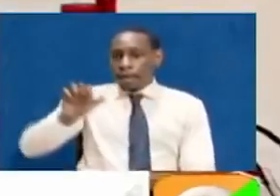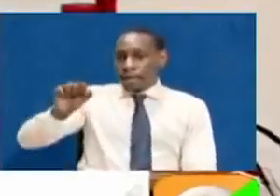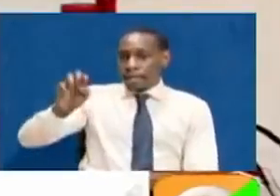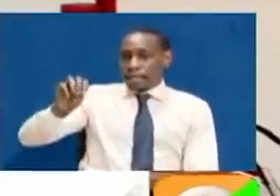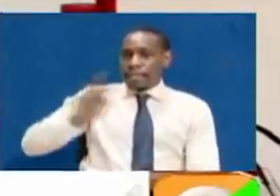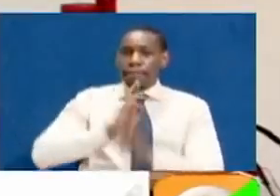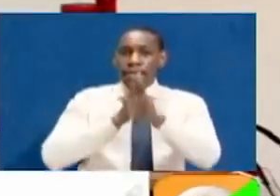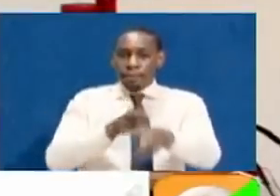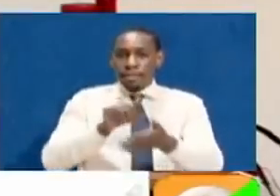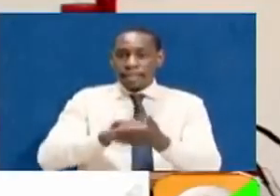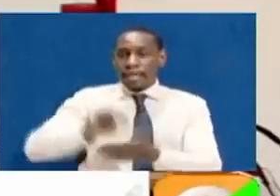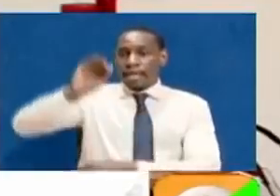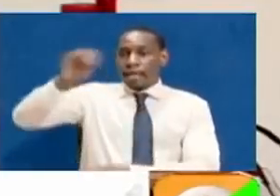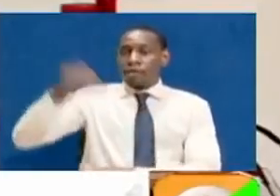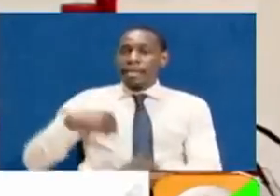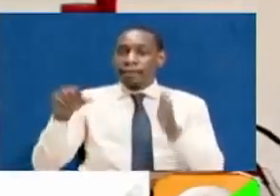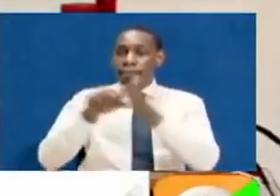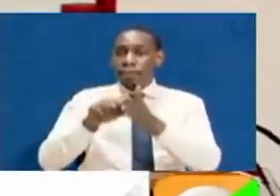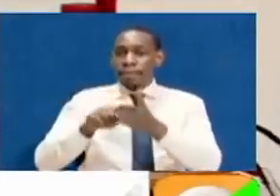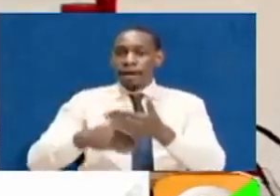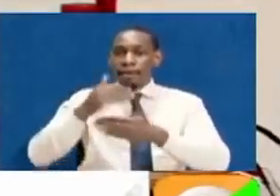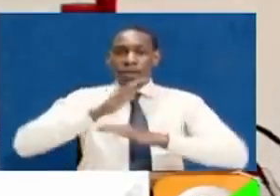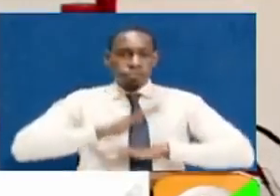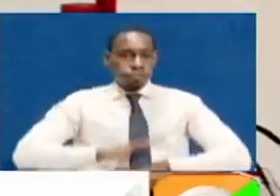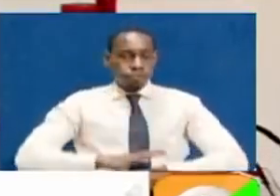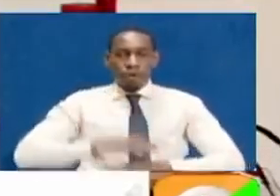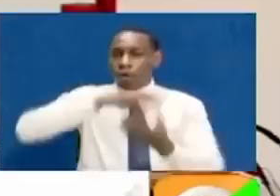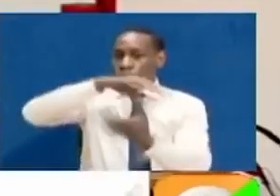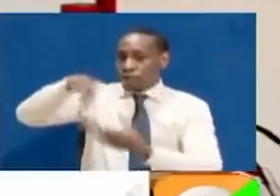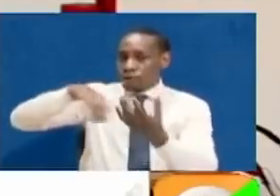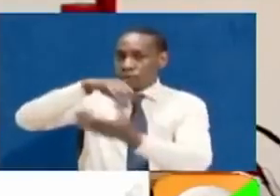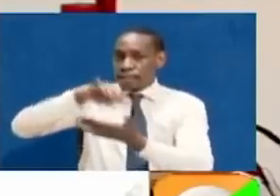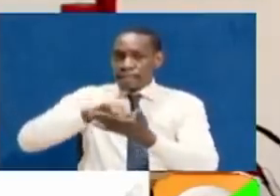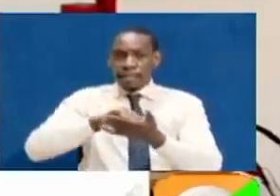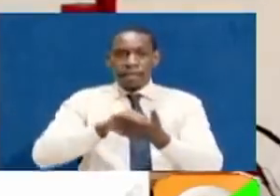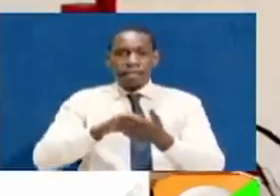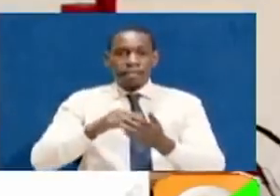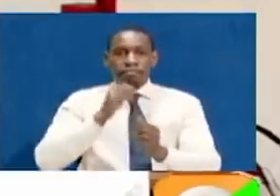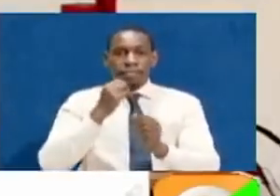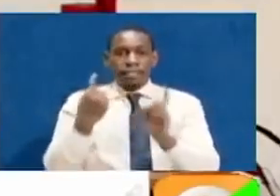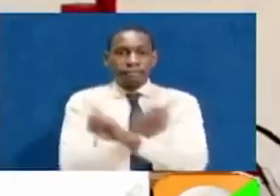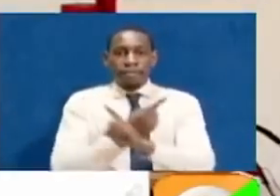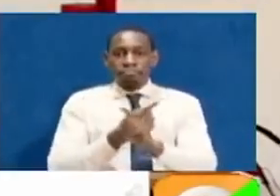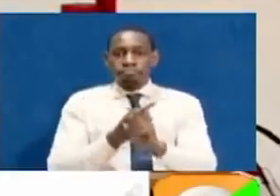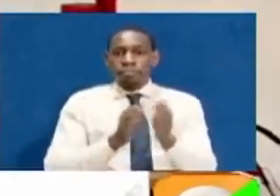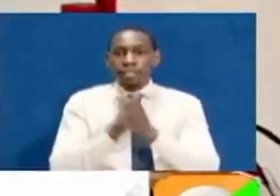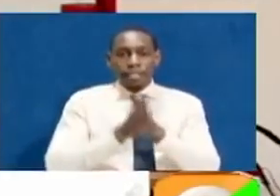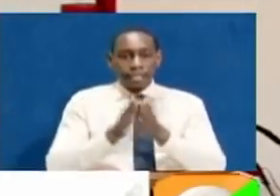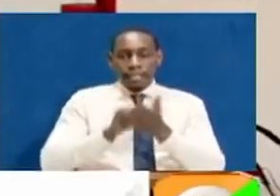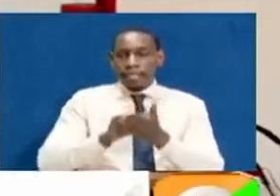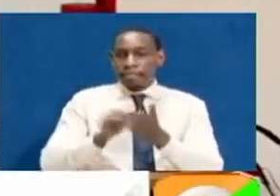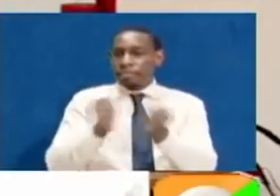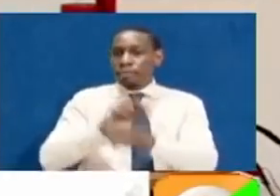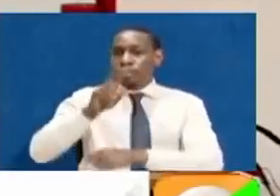now reports on a troubled county where a reprieve from the disorganization plus competing interests seems unlikely with just